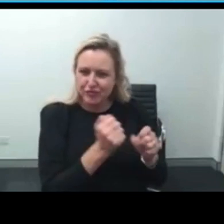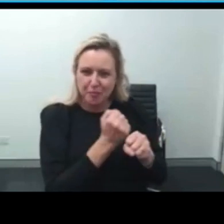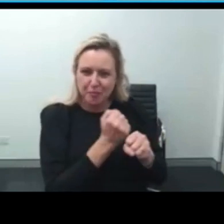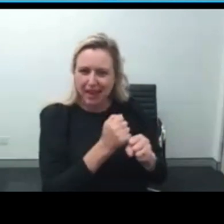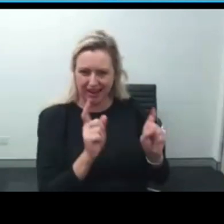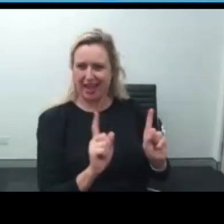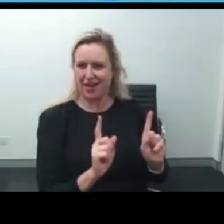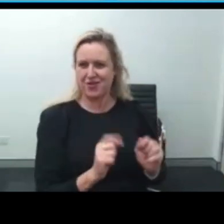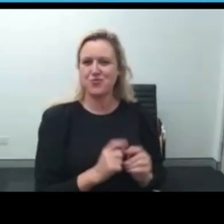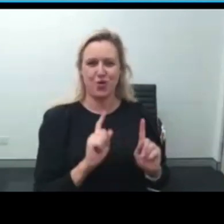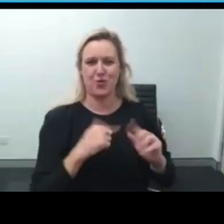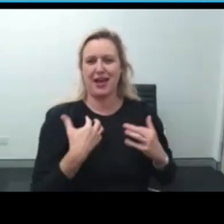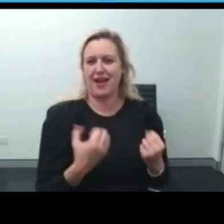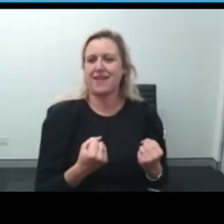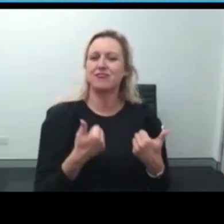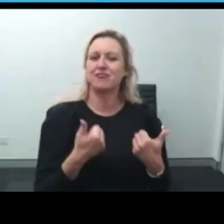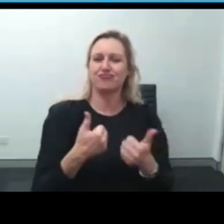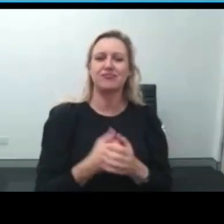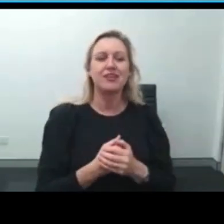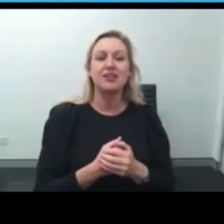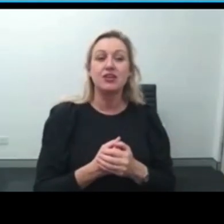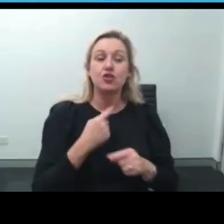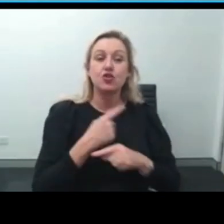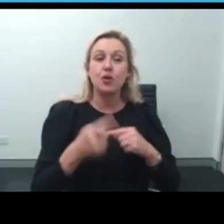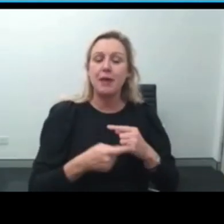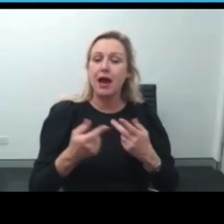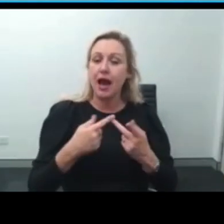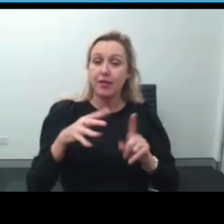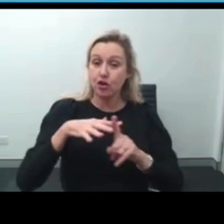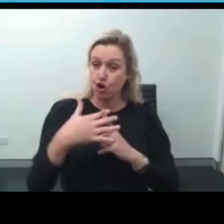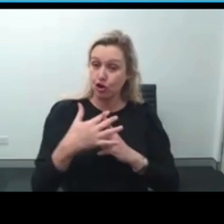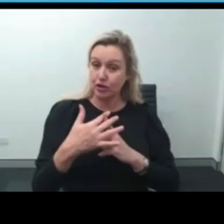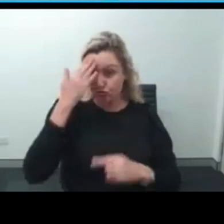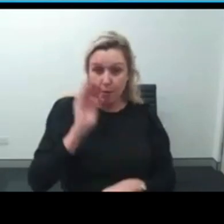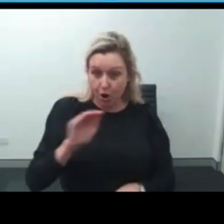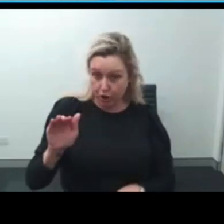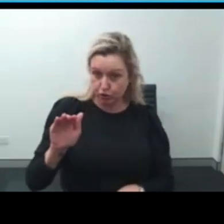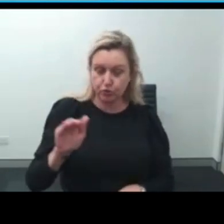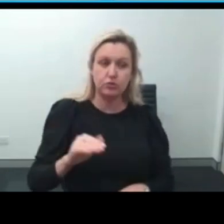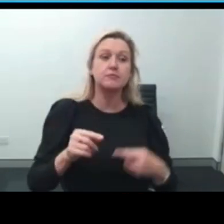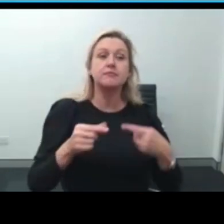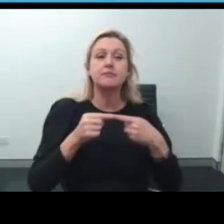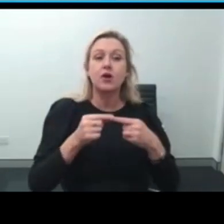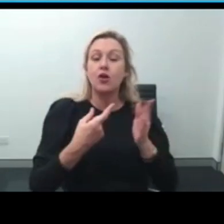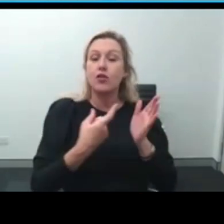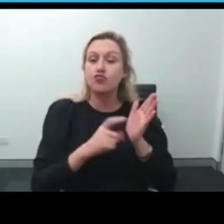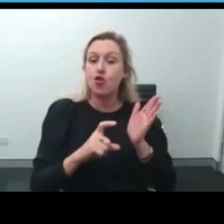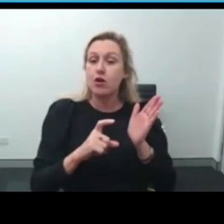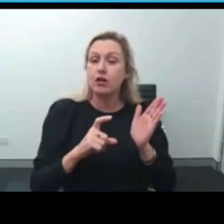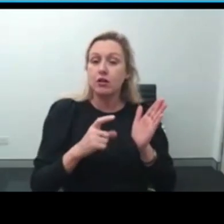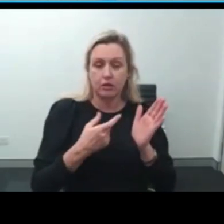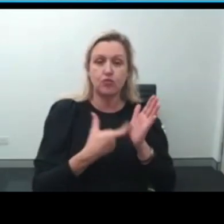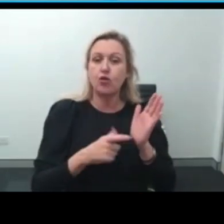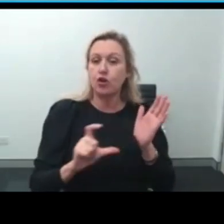moment. So just in terms of some relevant context, just to reorientate you. So one of the things the Royal Commission recommended was an